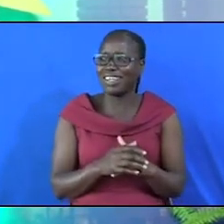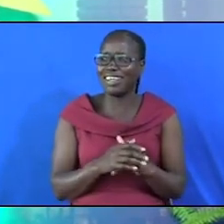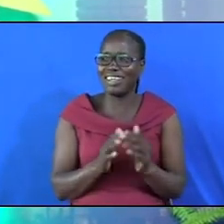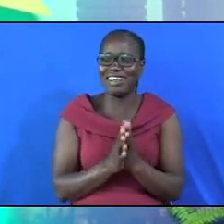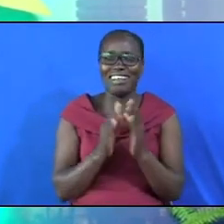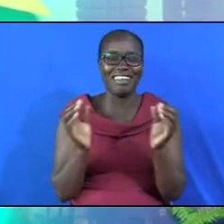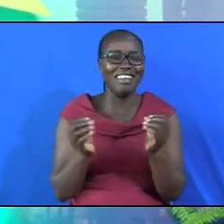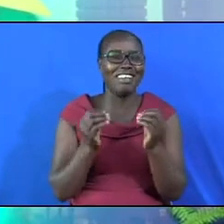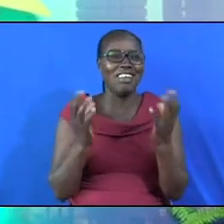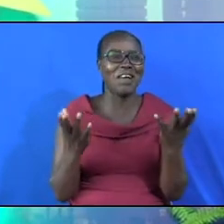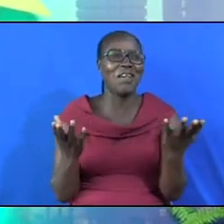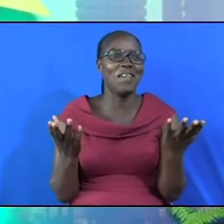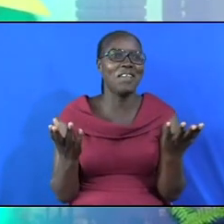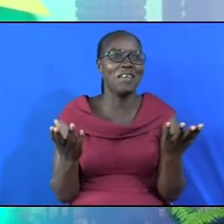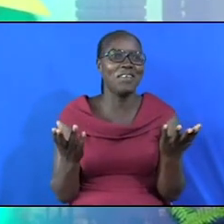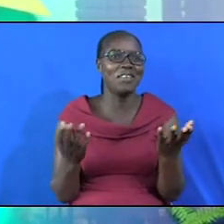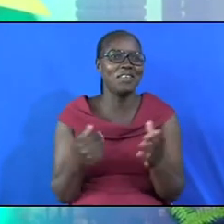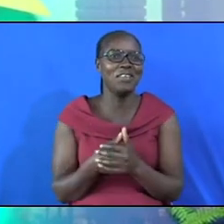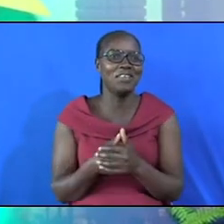Hallelujah. Yes.